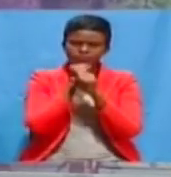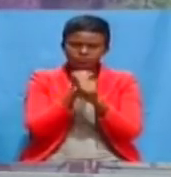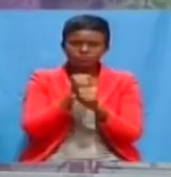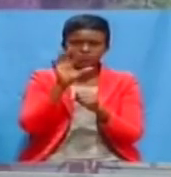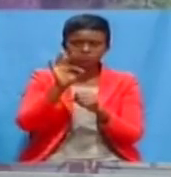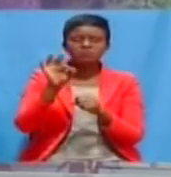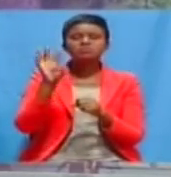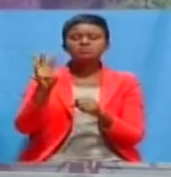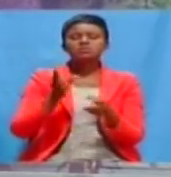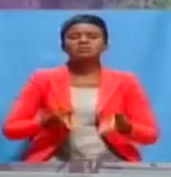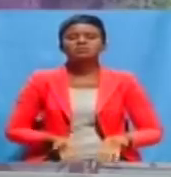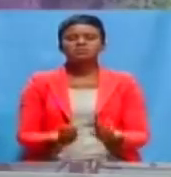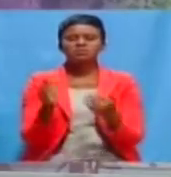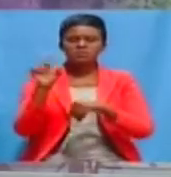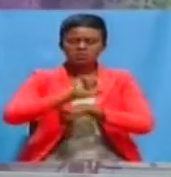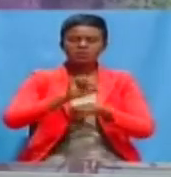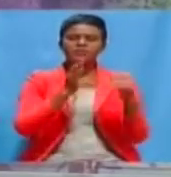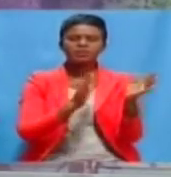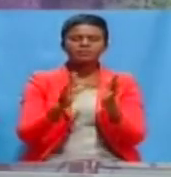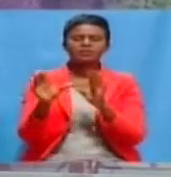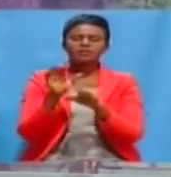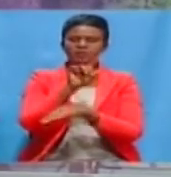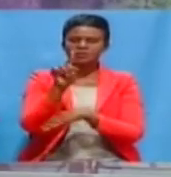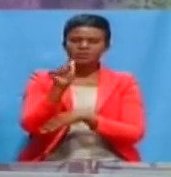birthday, organized by ZAM.